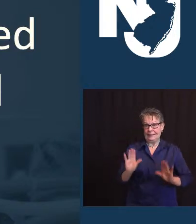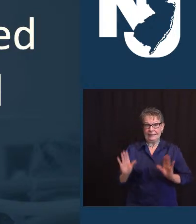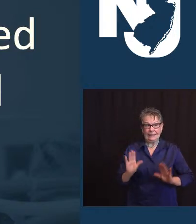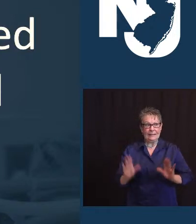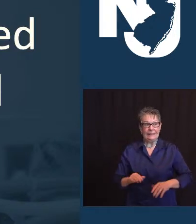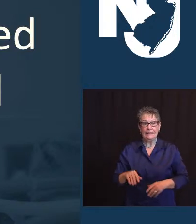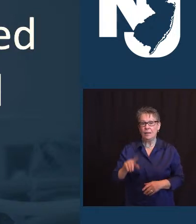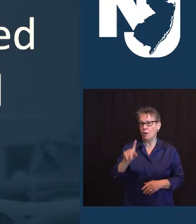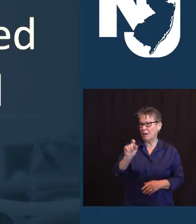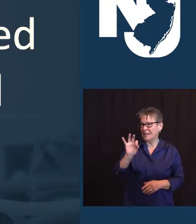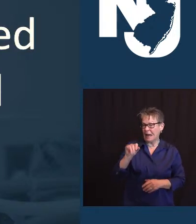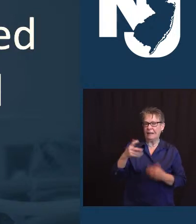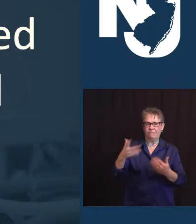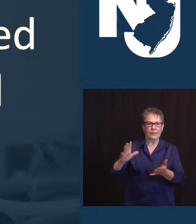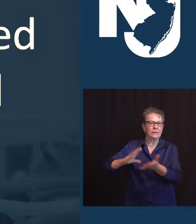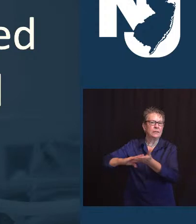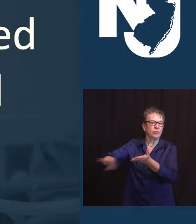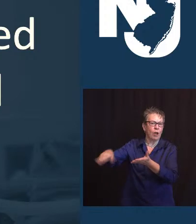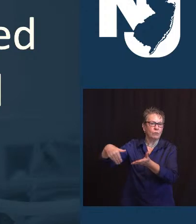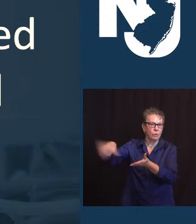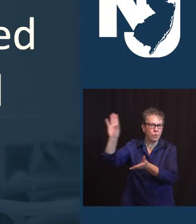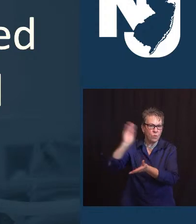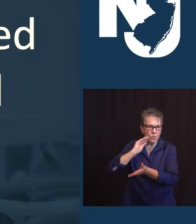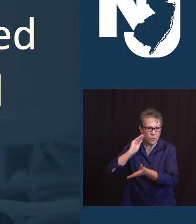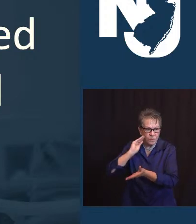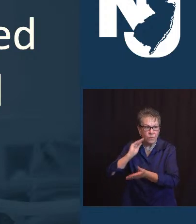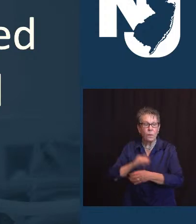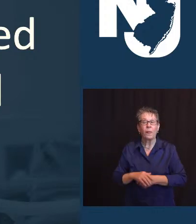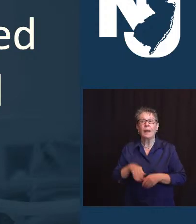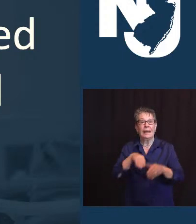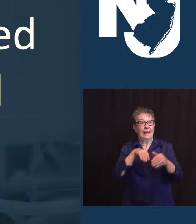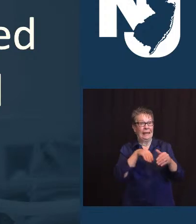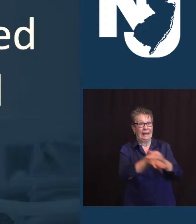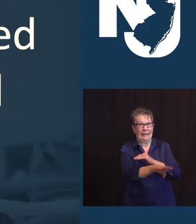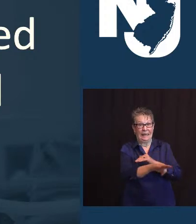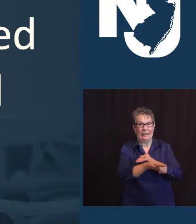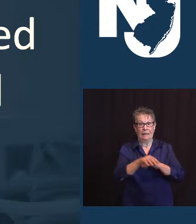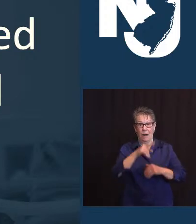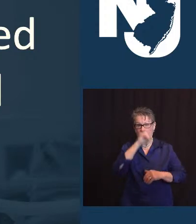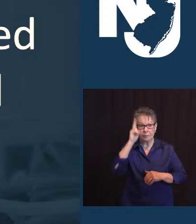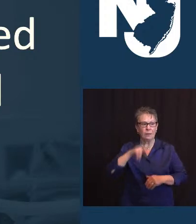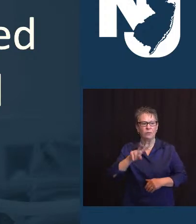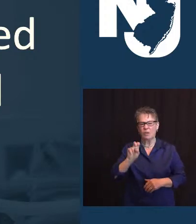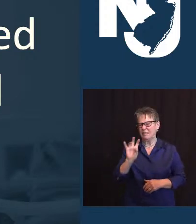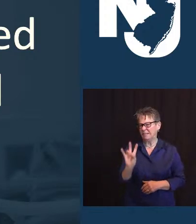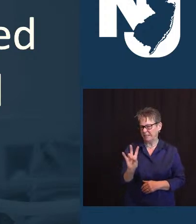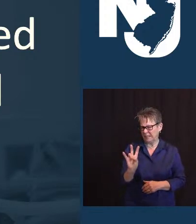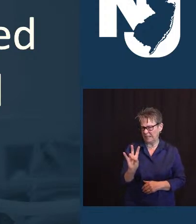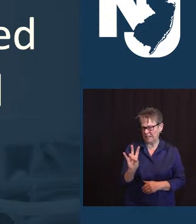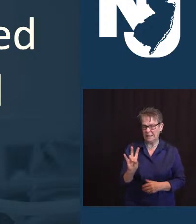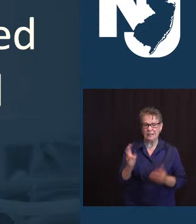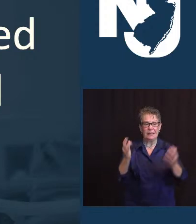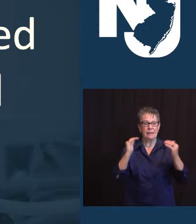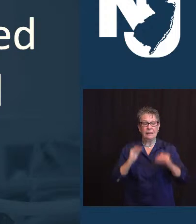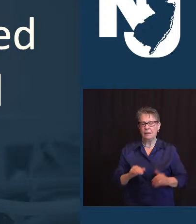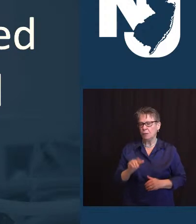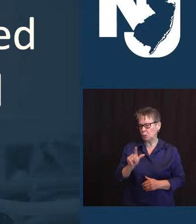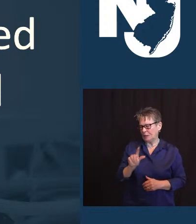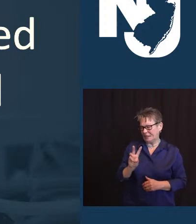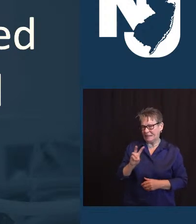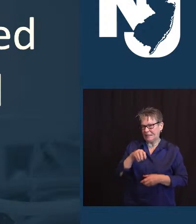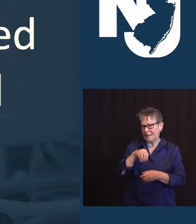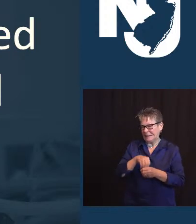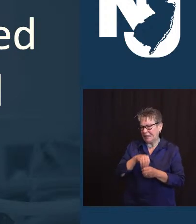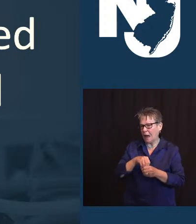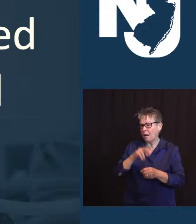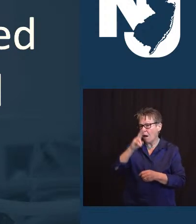patients were discharged statewide, while another 207 were admitted, and our hospitals reported, at the risk of comparing apples and